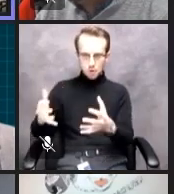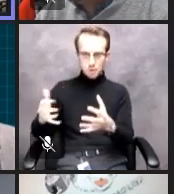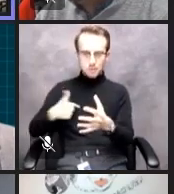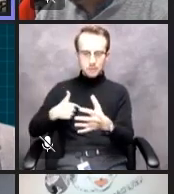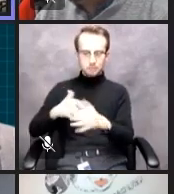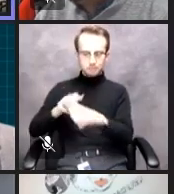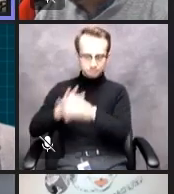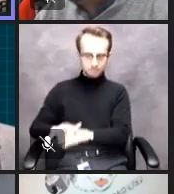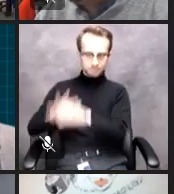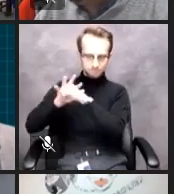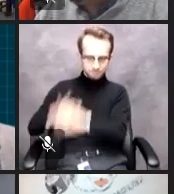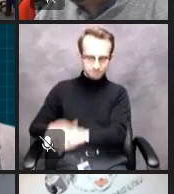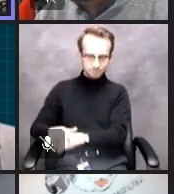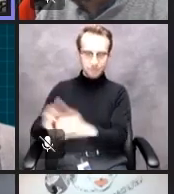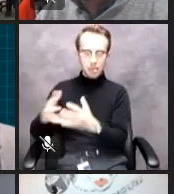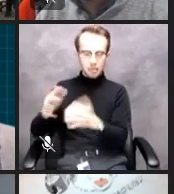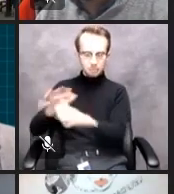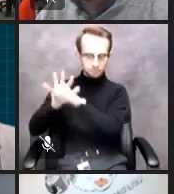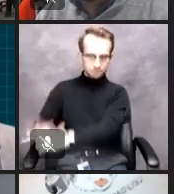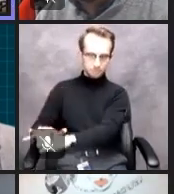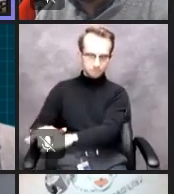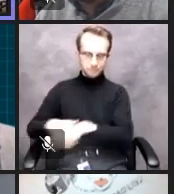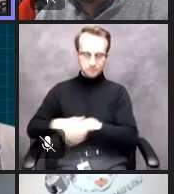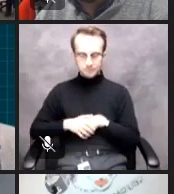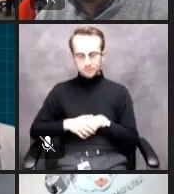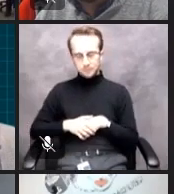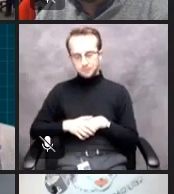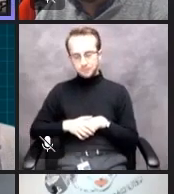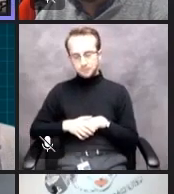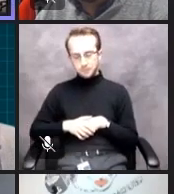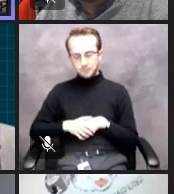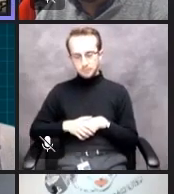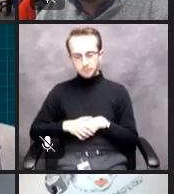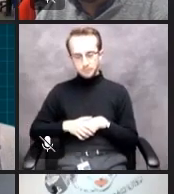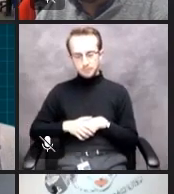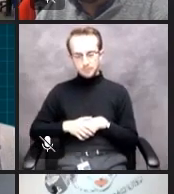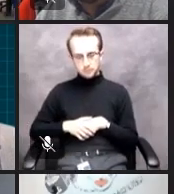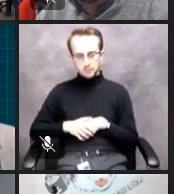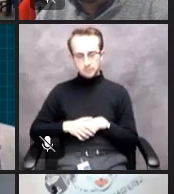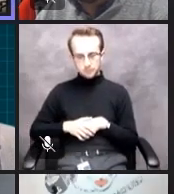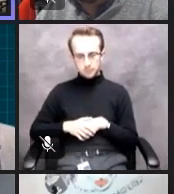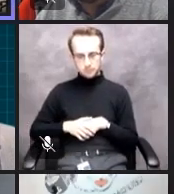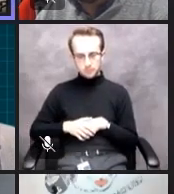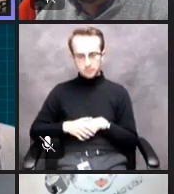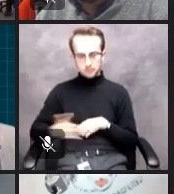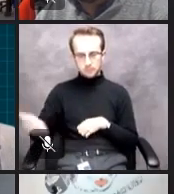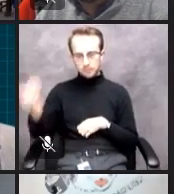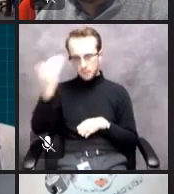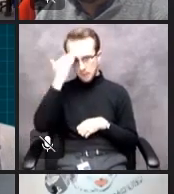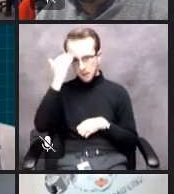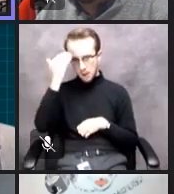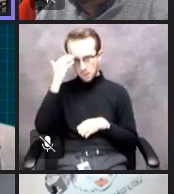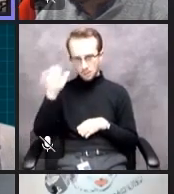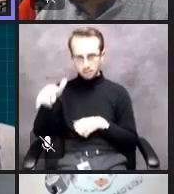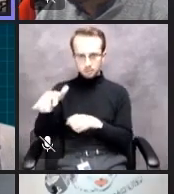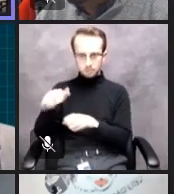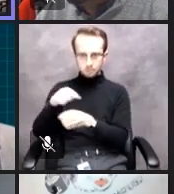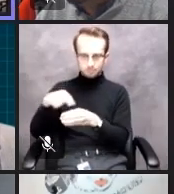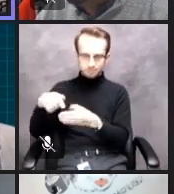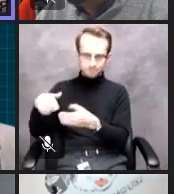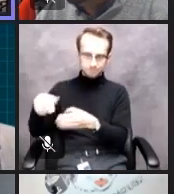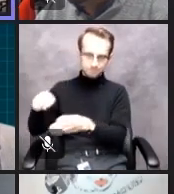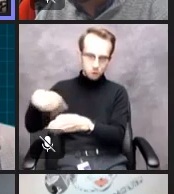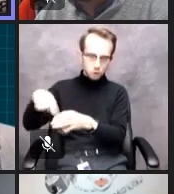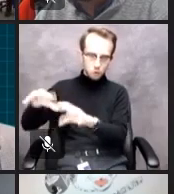and oppression, and we know that there are higher incidents of suicidal ideation